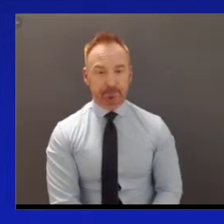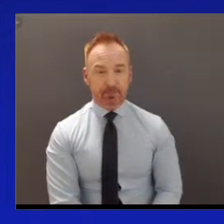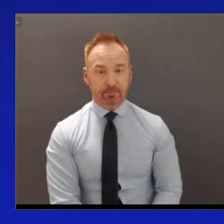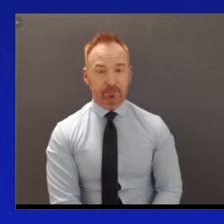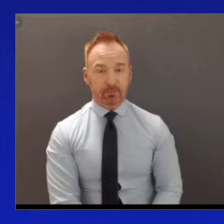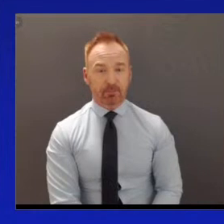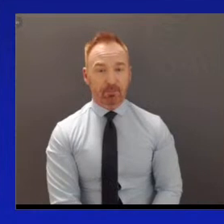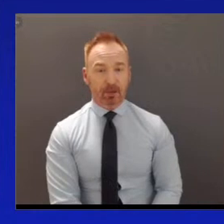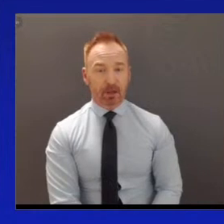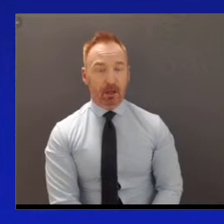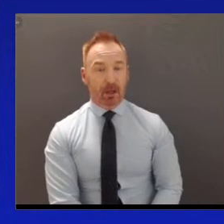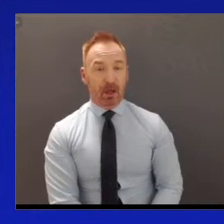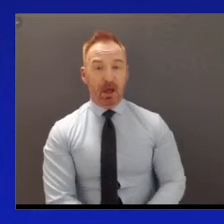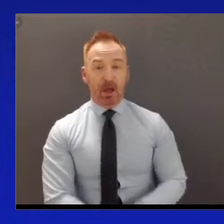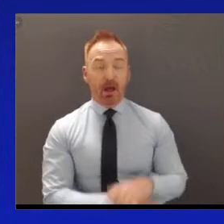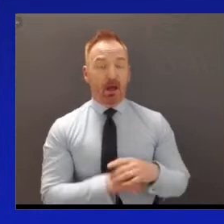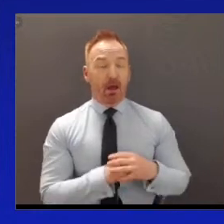wants